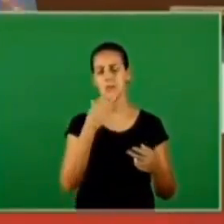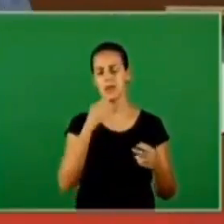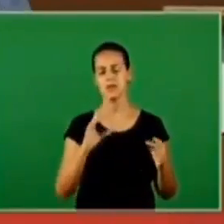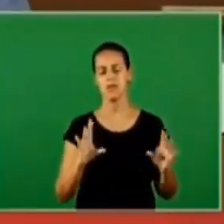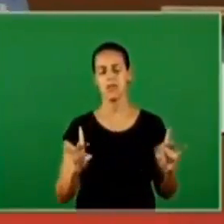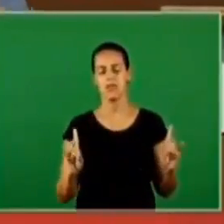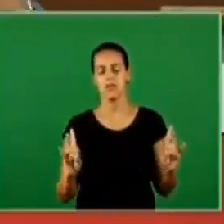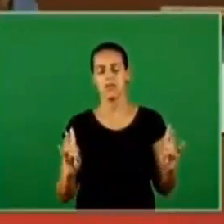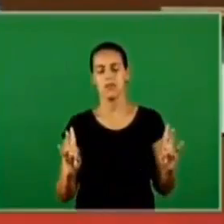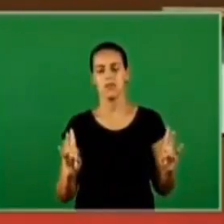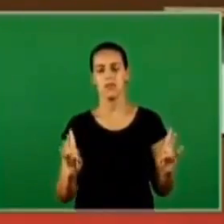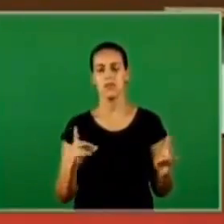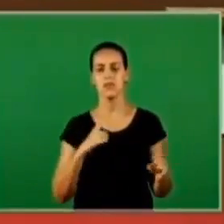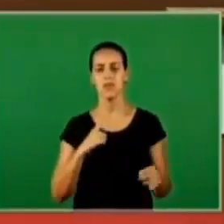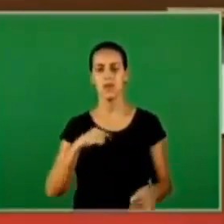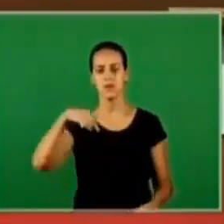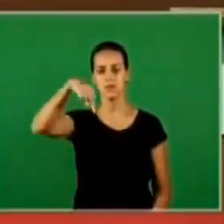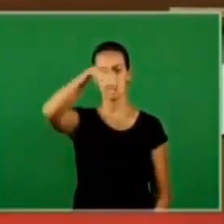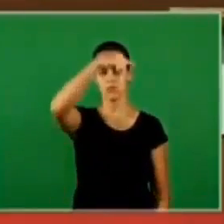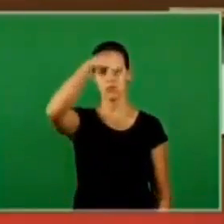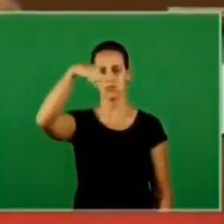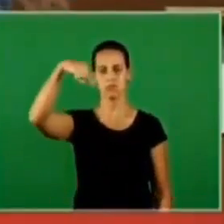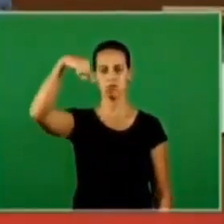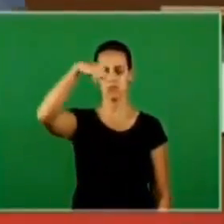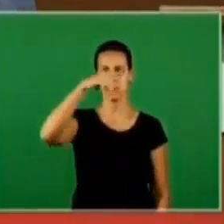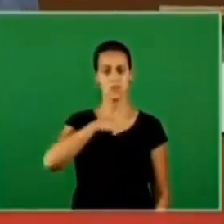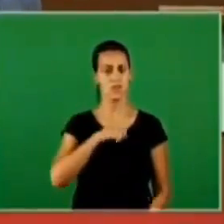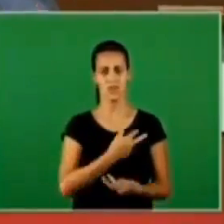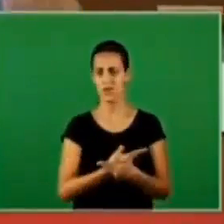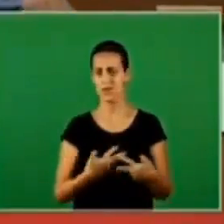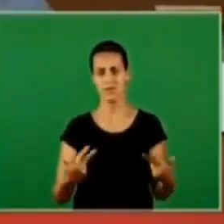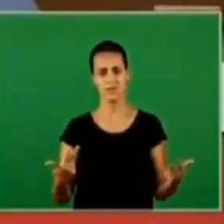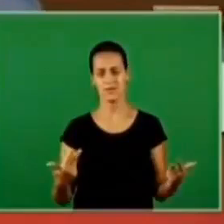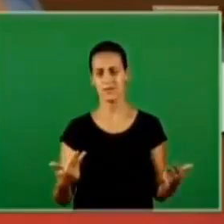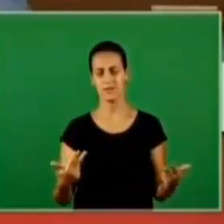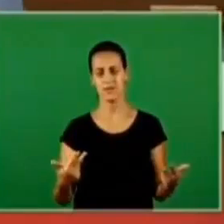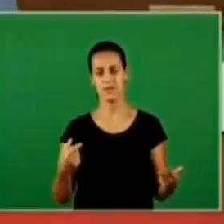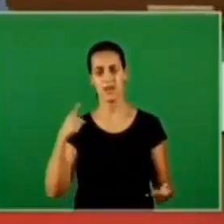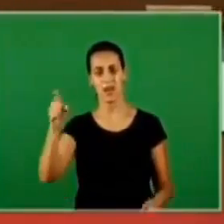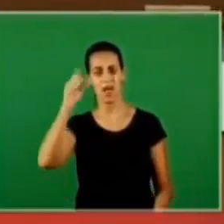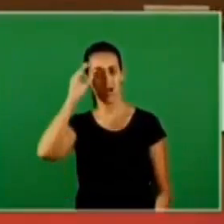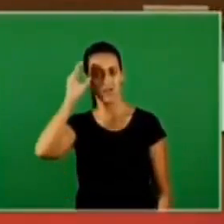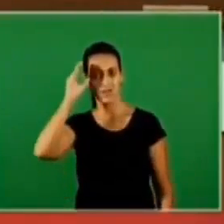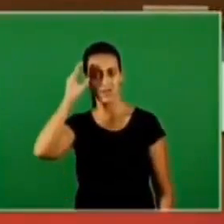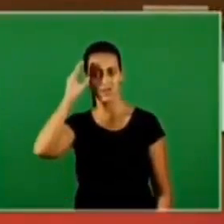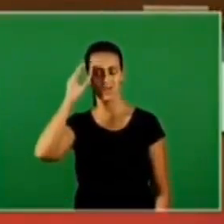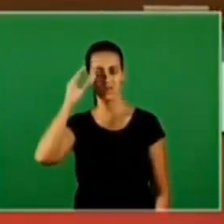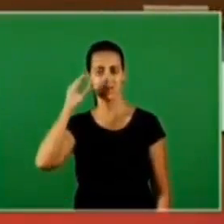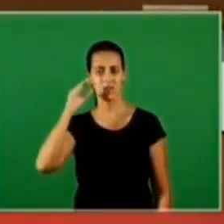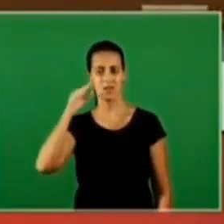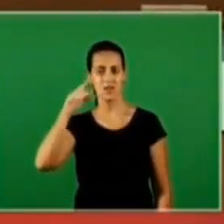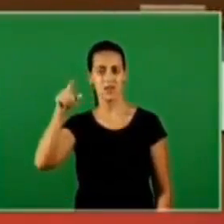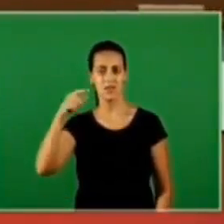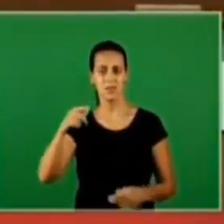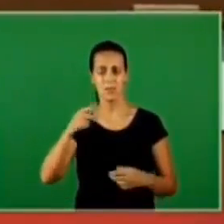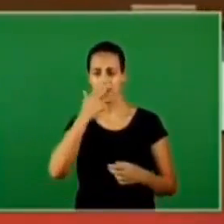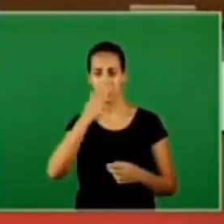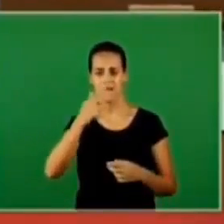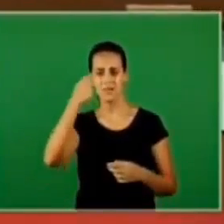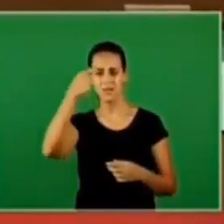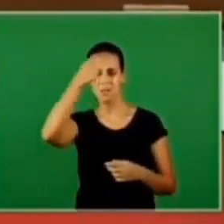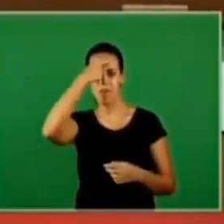have hypnosis, you have many things that you work with. You're Chinese, they work with the mind of